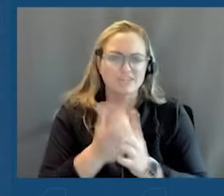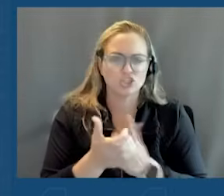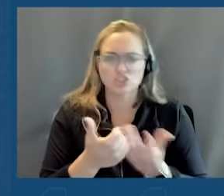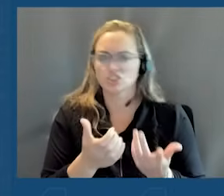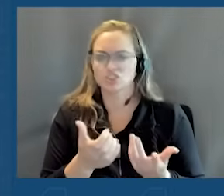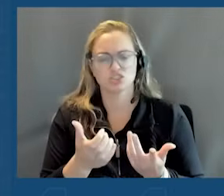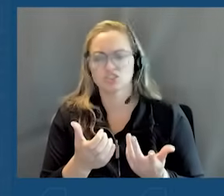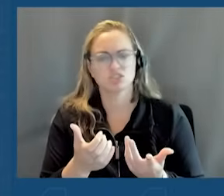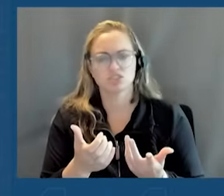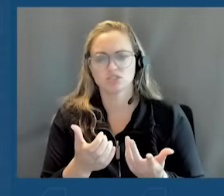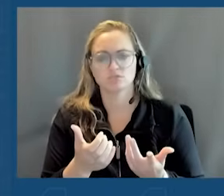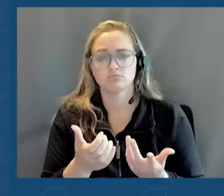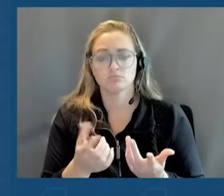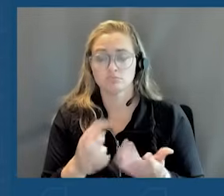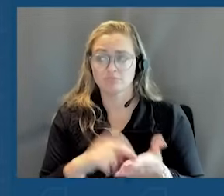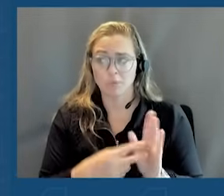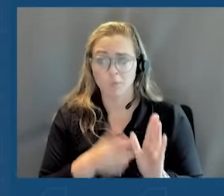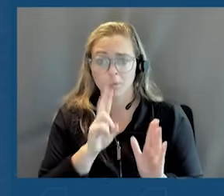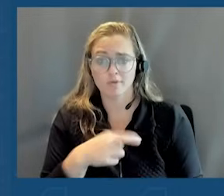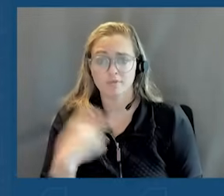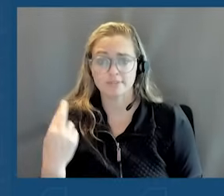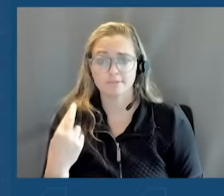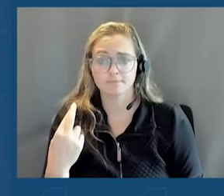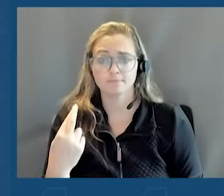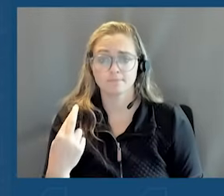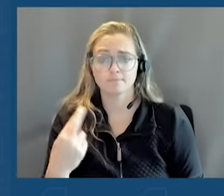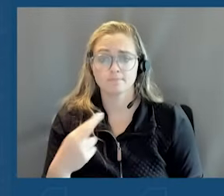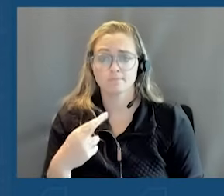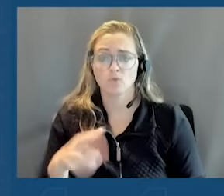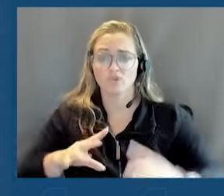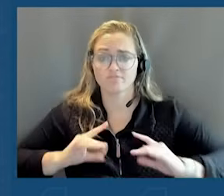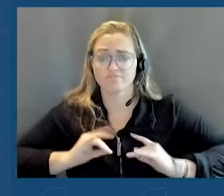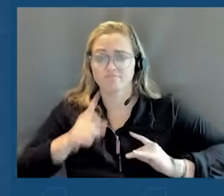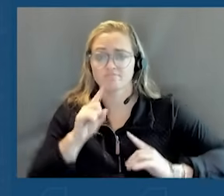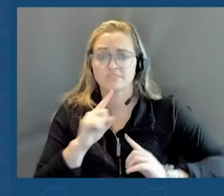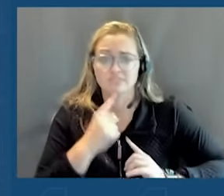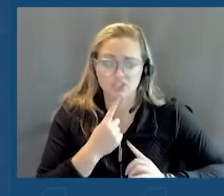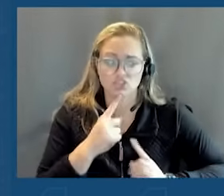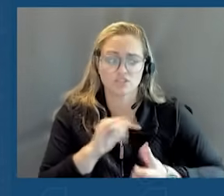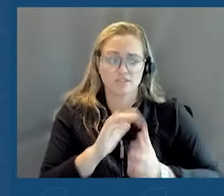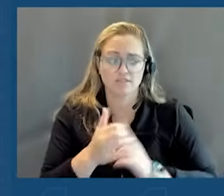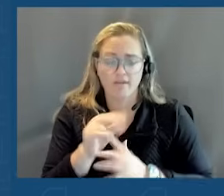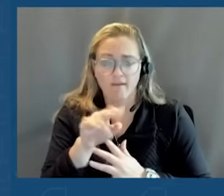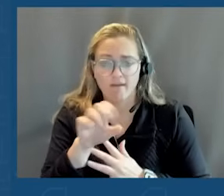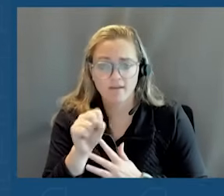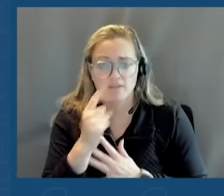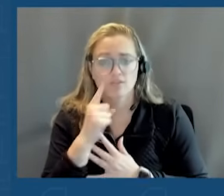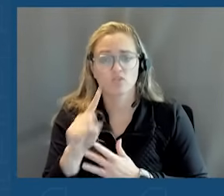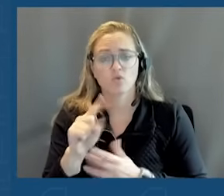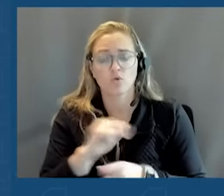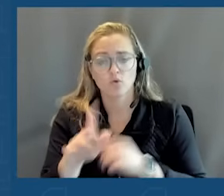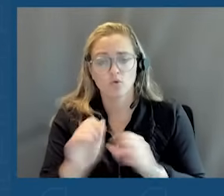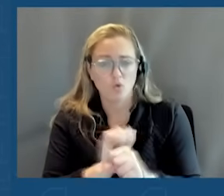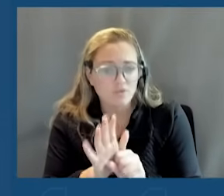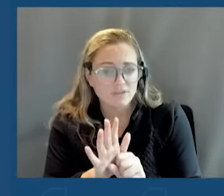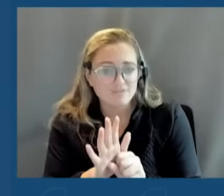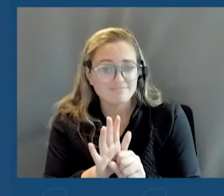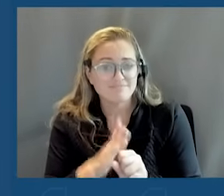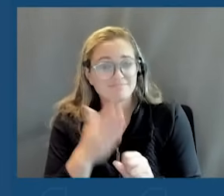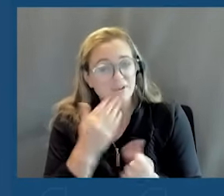that puts you at greater risk of contracting a serious case. So it's better to be safe than